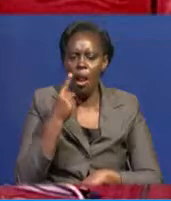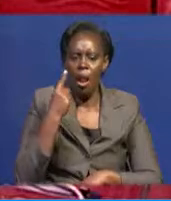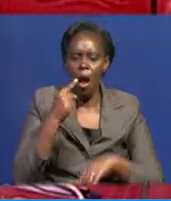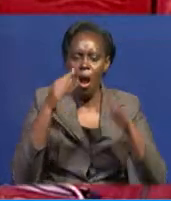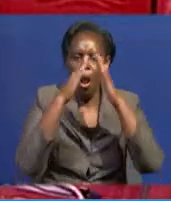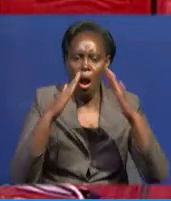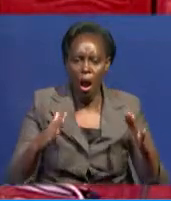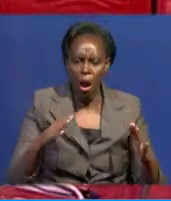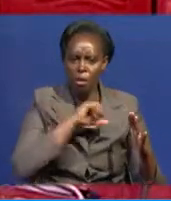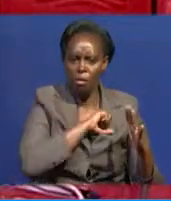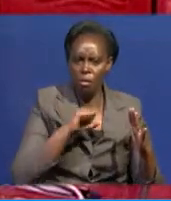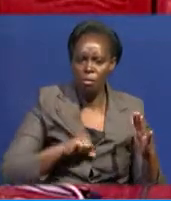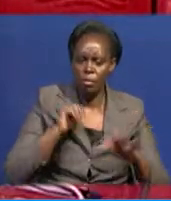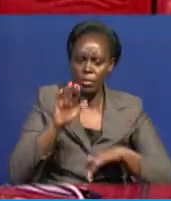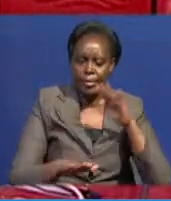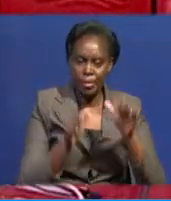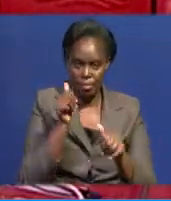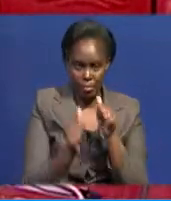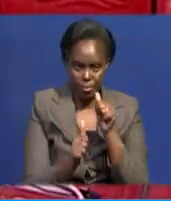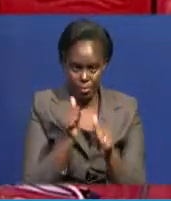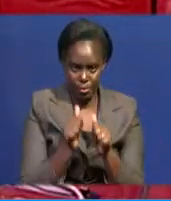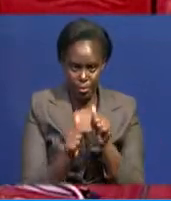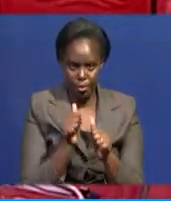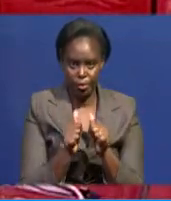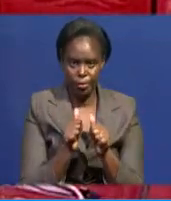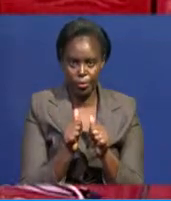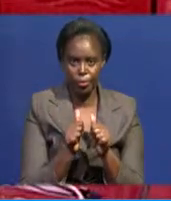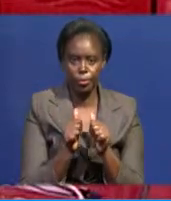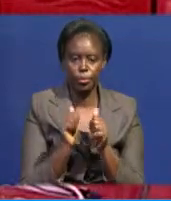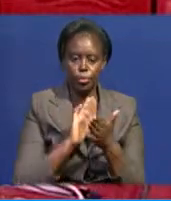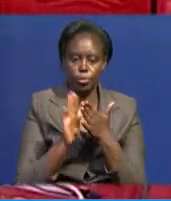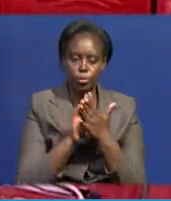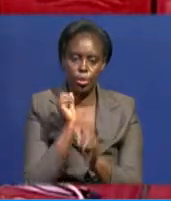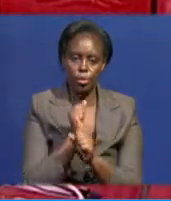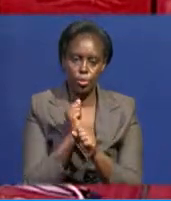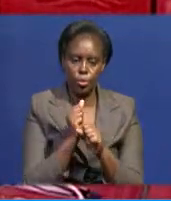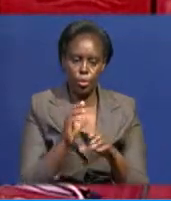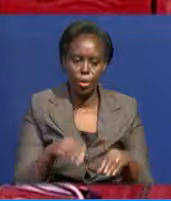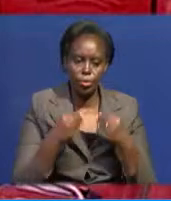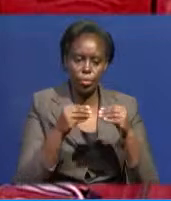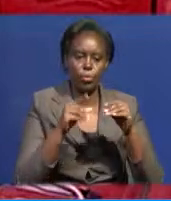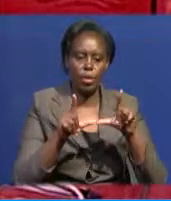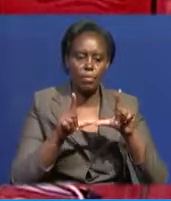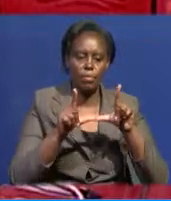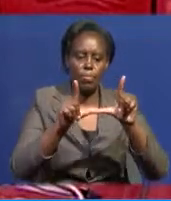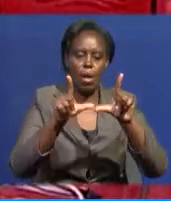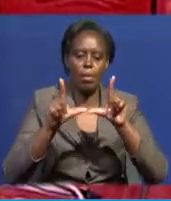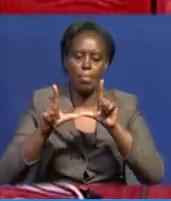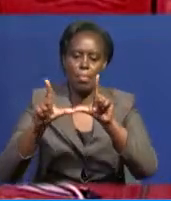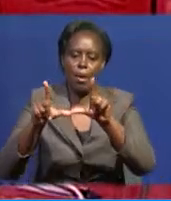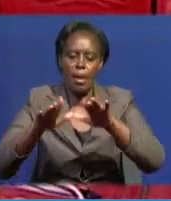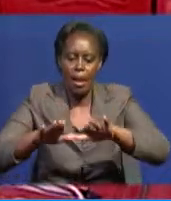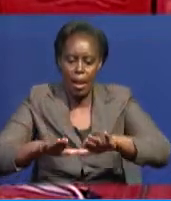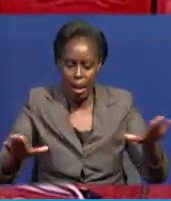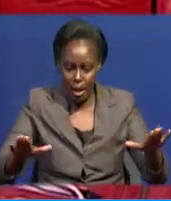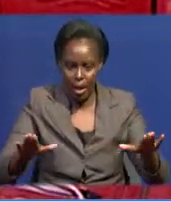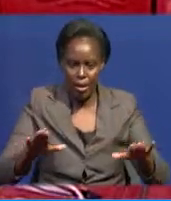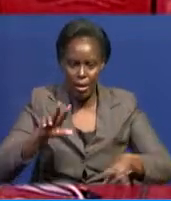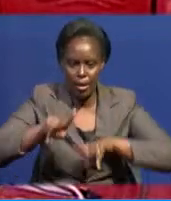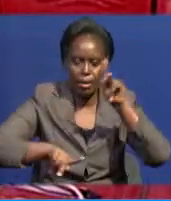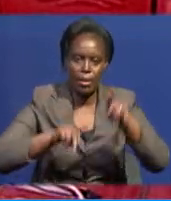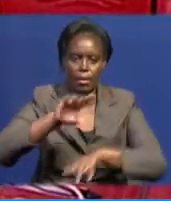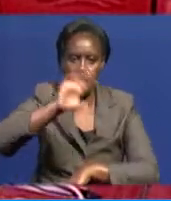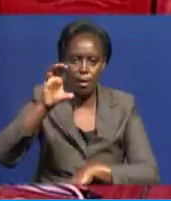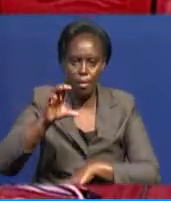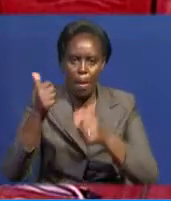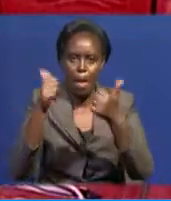this House what measures have been put in place to expedite the issuance of title deed to public schools in Kirinyaga County that are